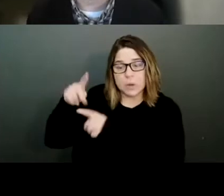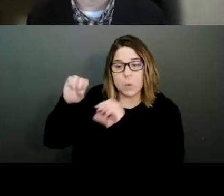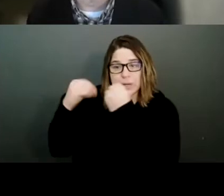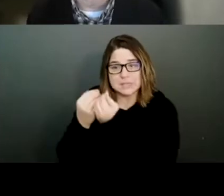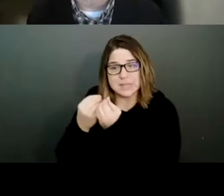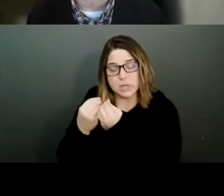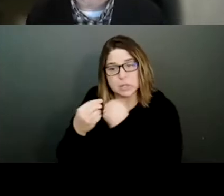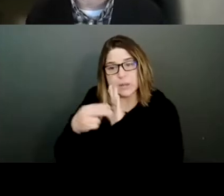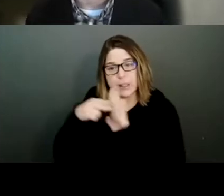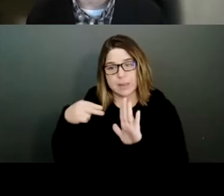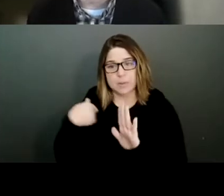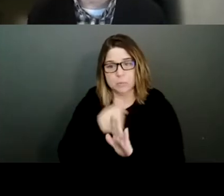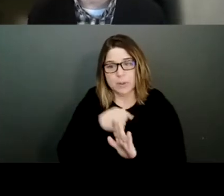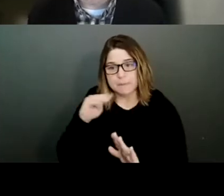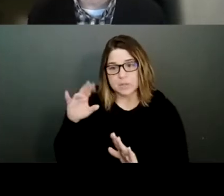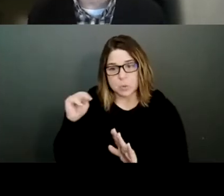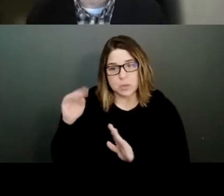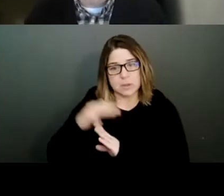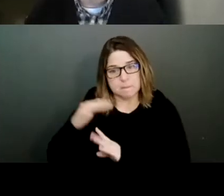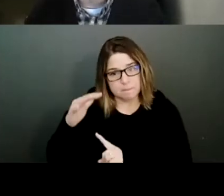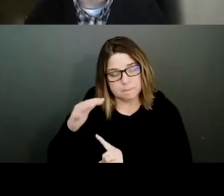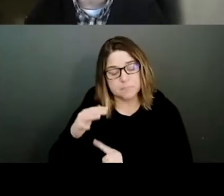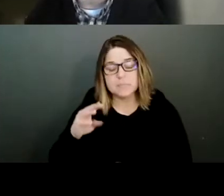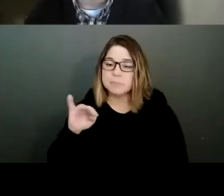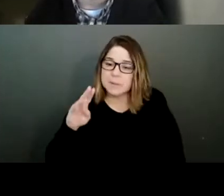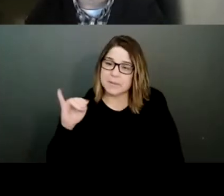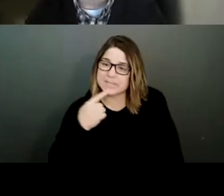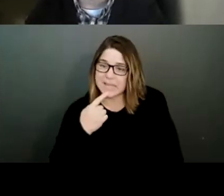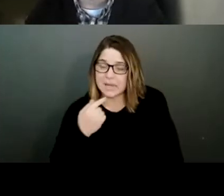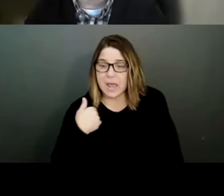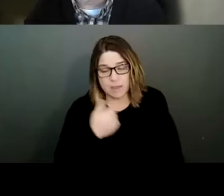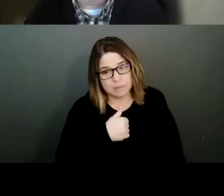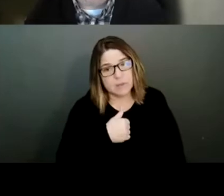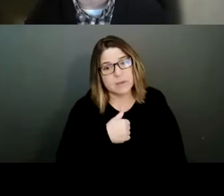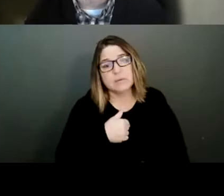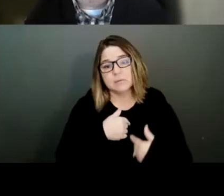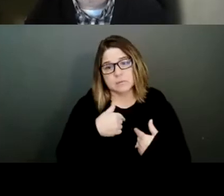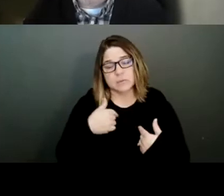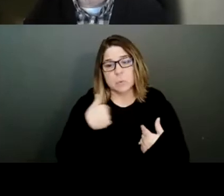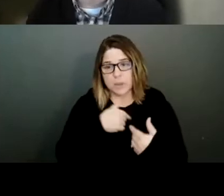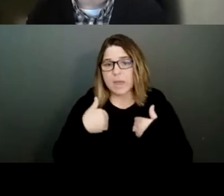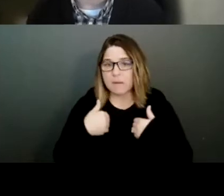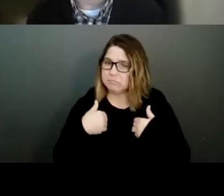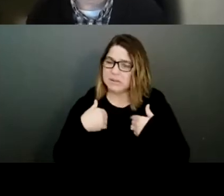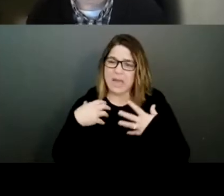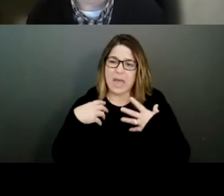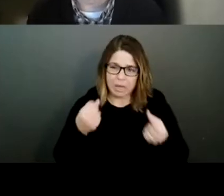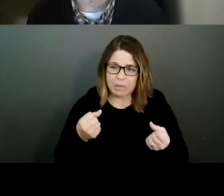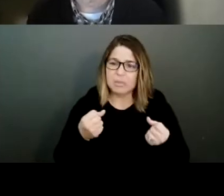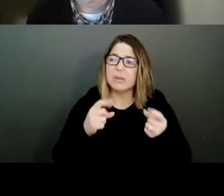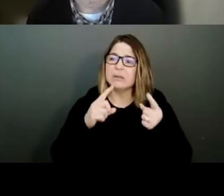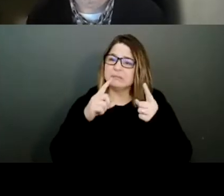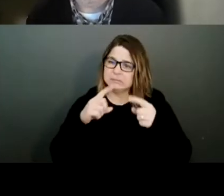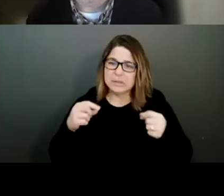as Mimi noted, some of the starkest health, economic, and social disparities among